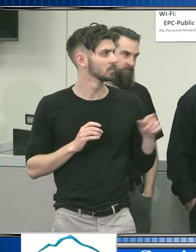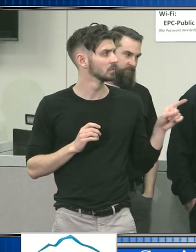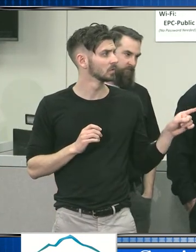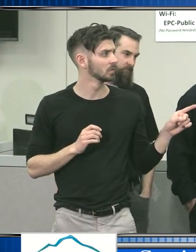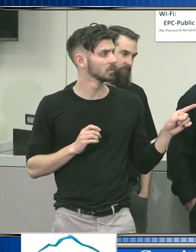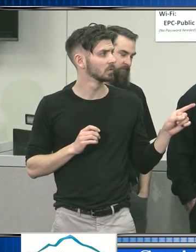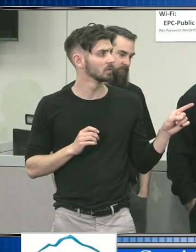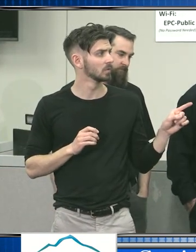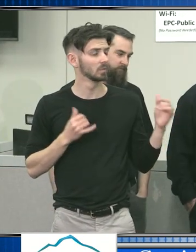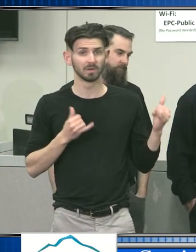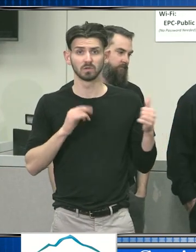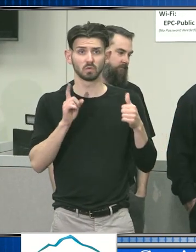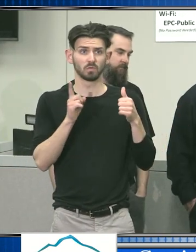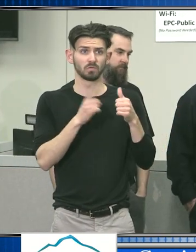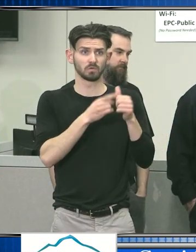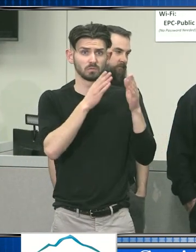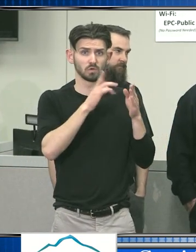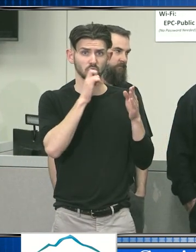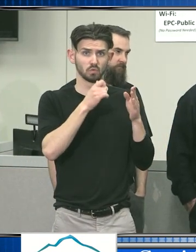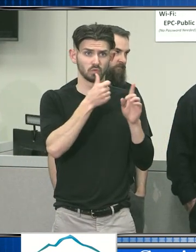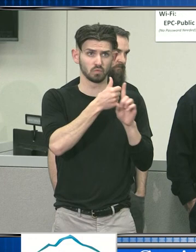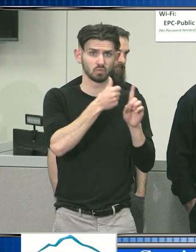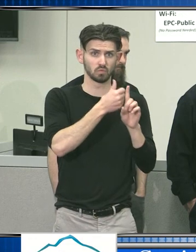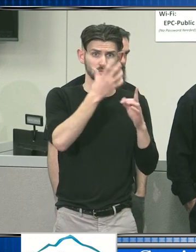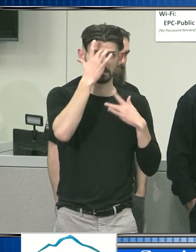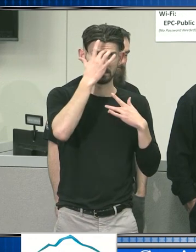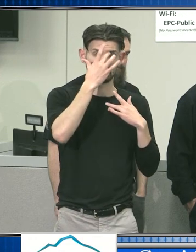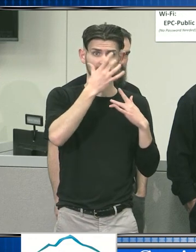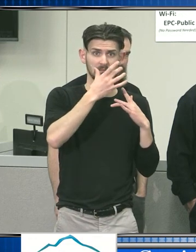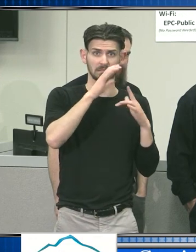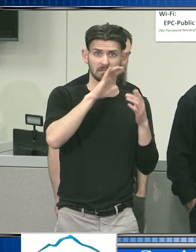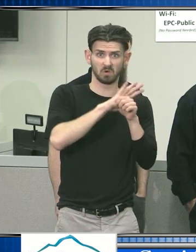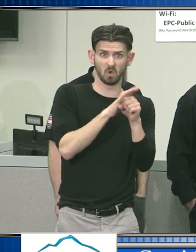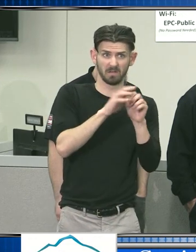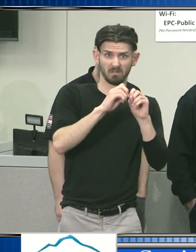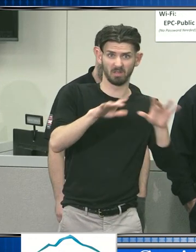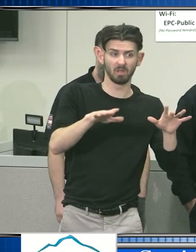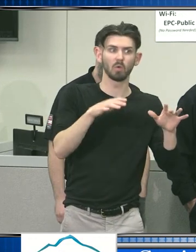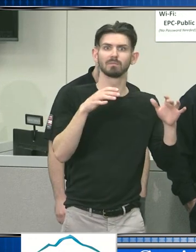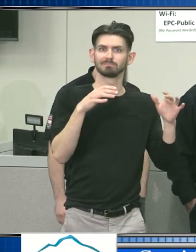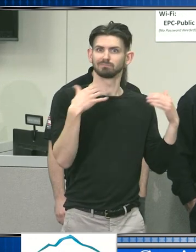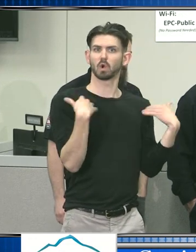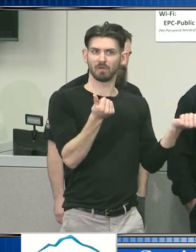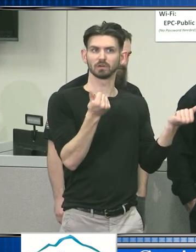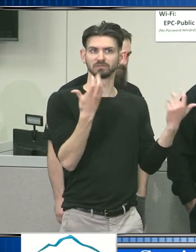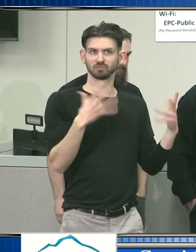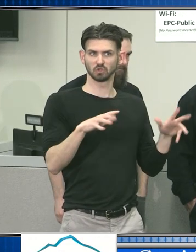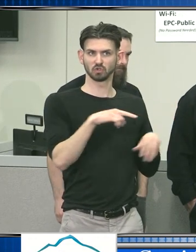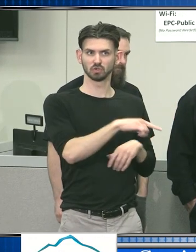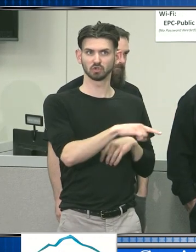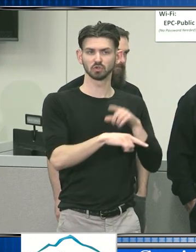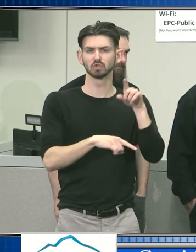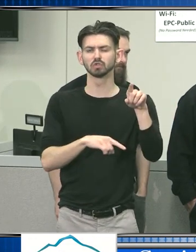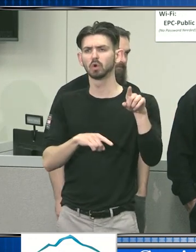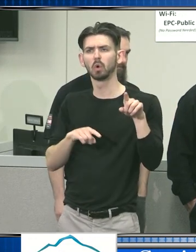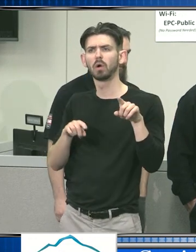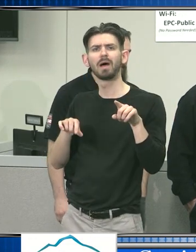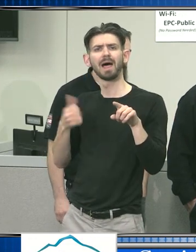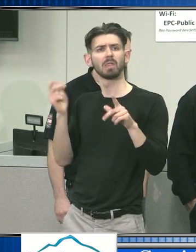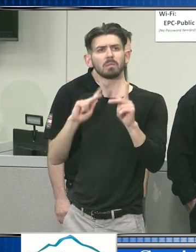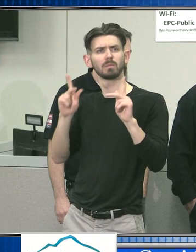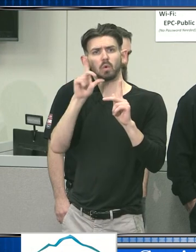Currently, our first case that was reported in El Paso County is fully recovered. And do we have any other information on cases recovered? Is that just